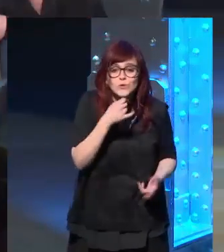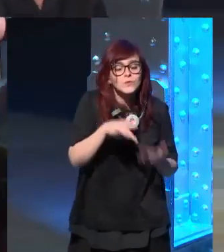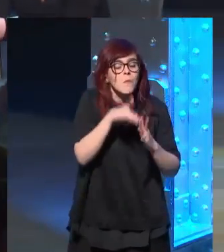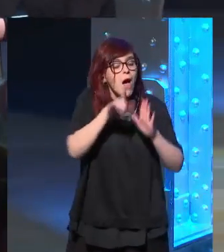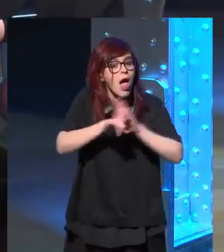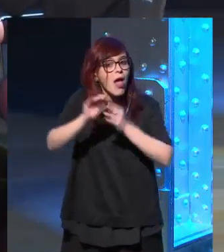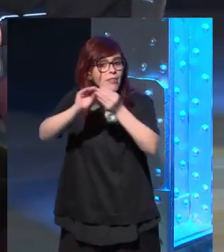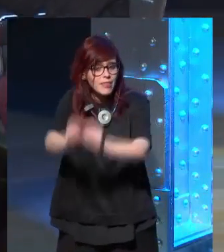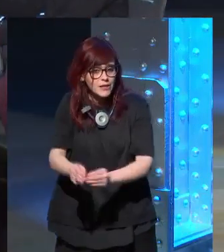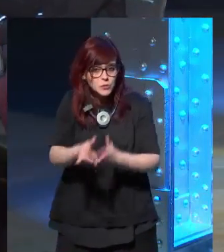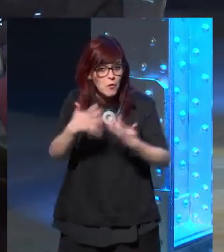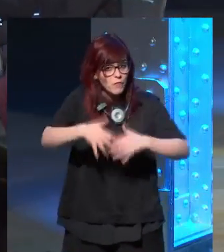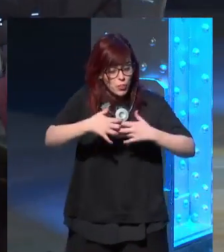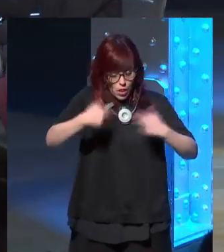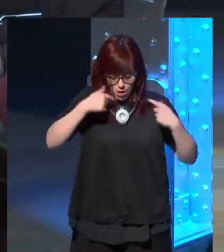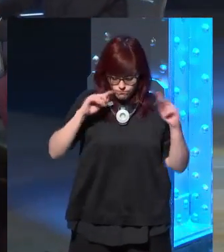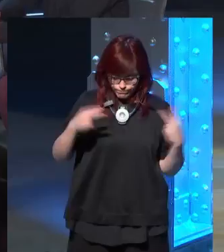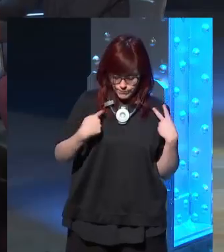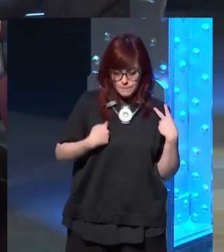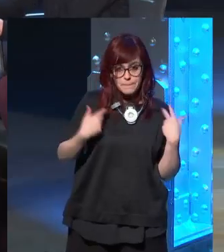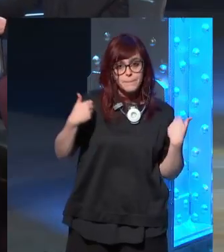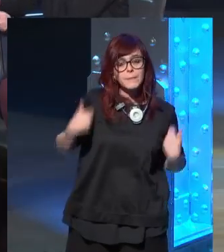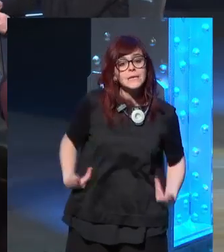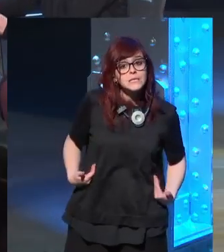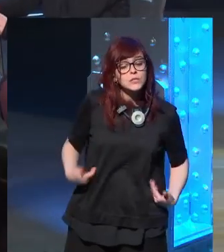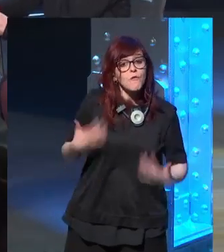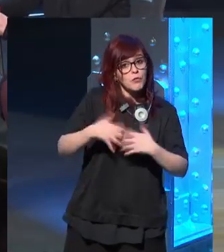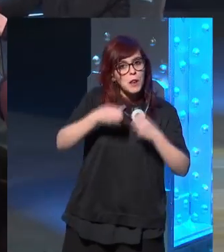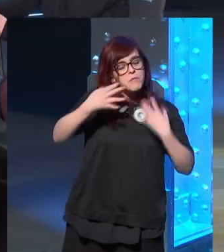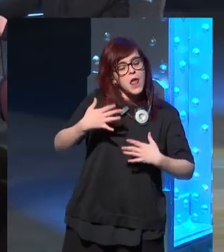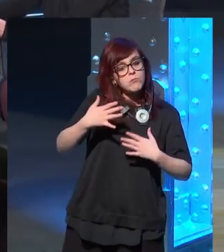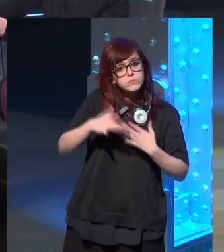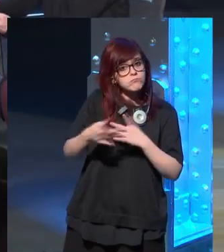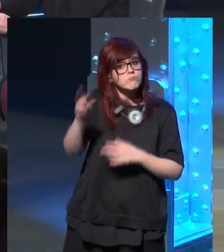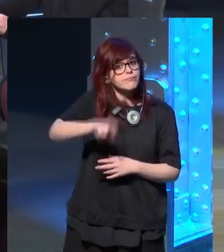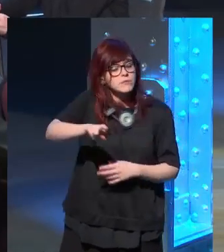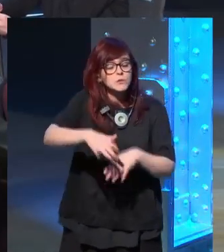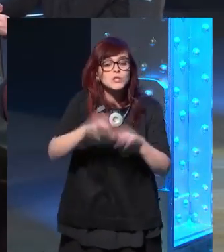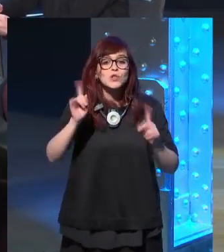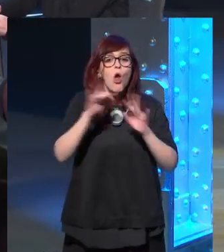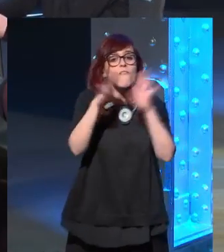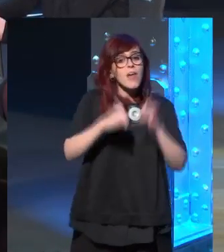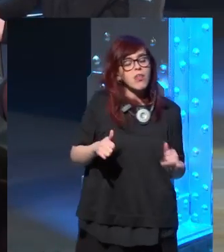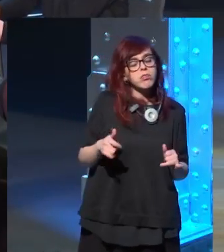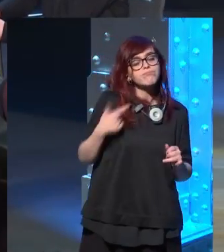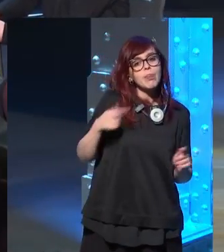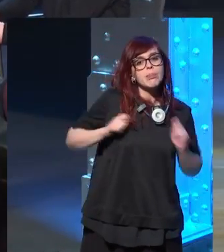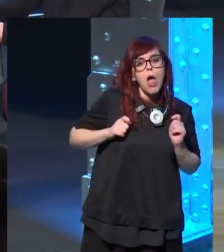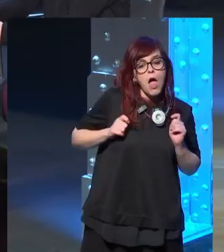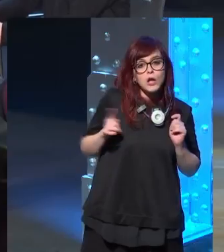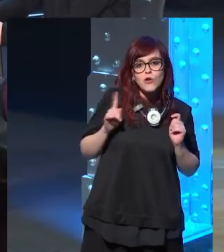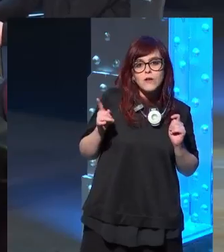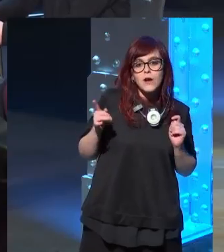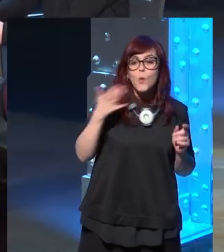to not only identify what brings you happiness, but what steals your happiness, what is robbing you of happiness, because